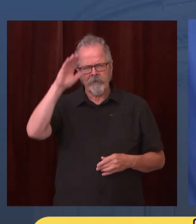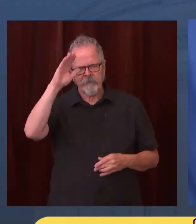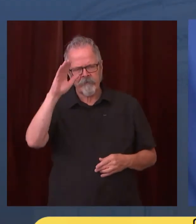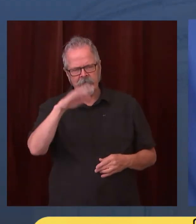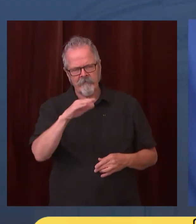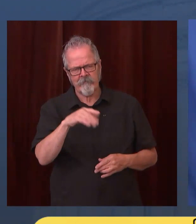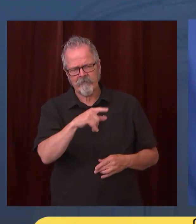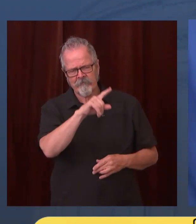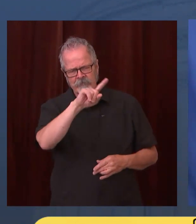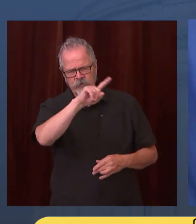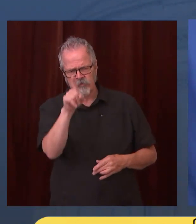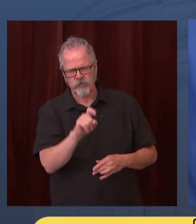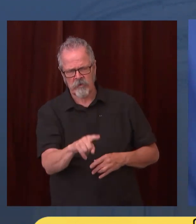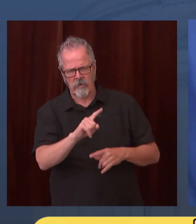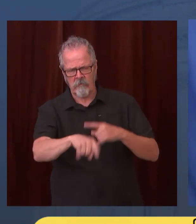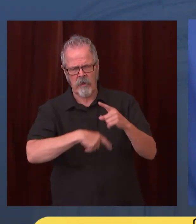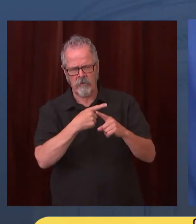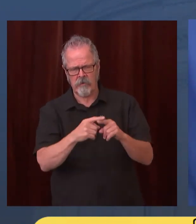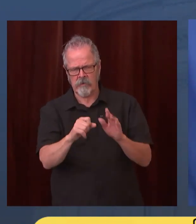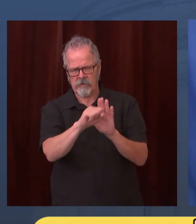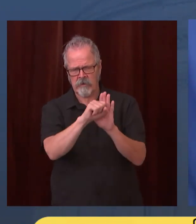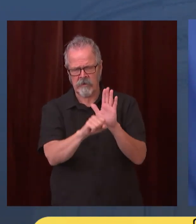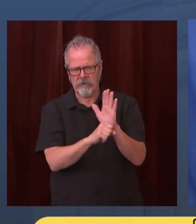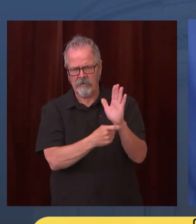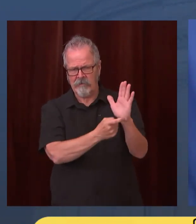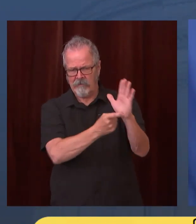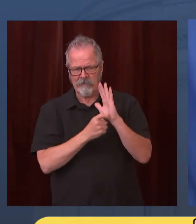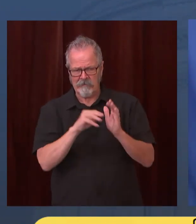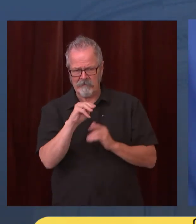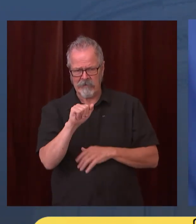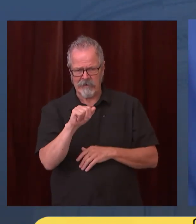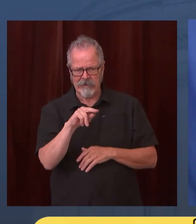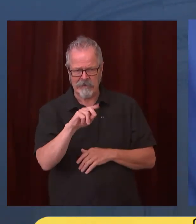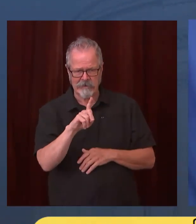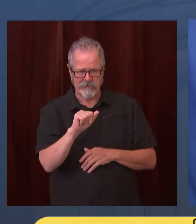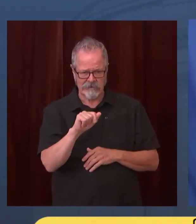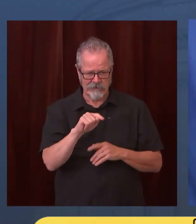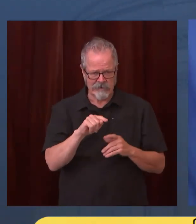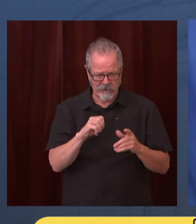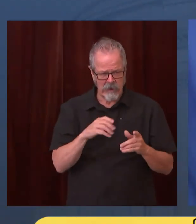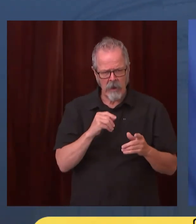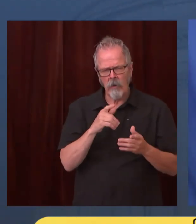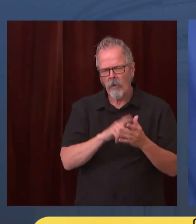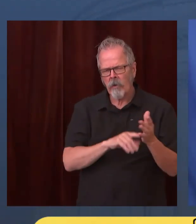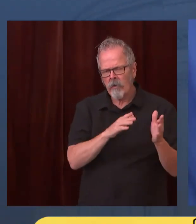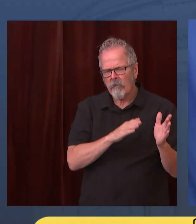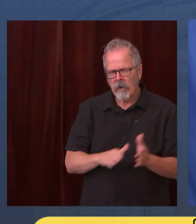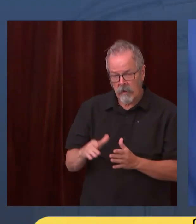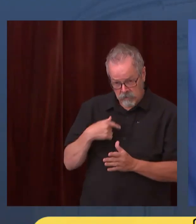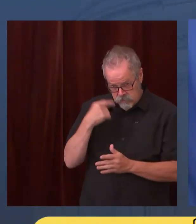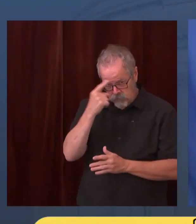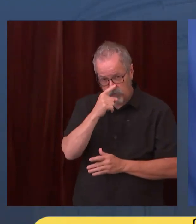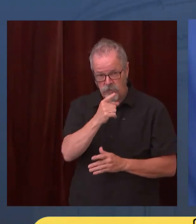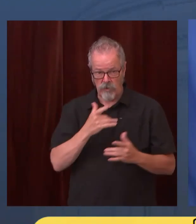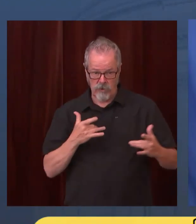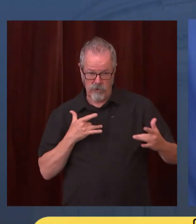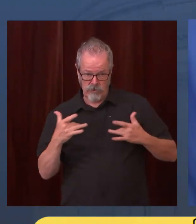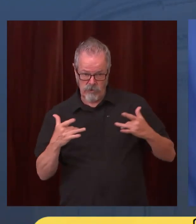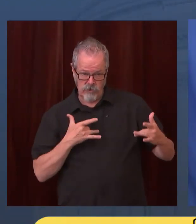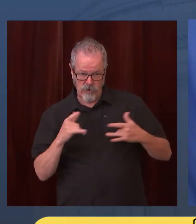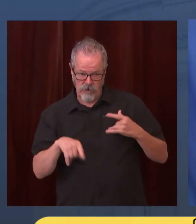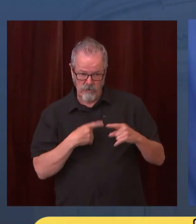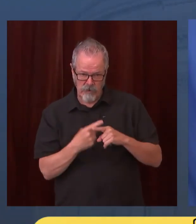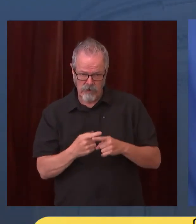and contingency planning? Do you have any concern at this point about the safe operation of prisons or other state institutions after